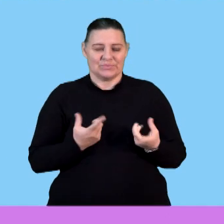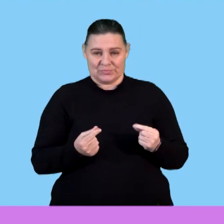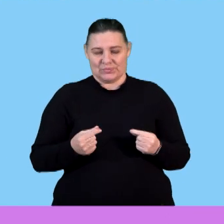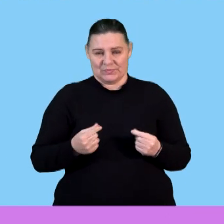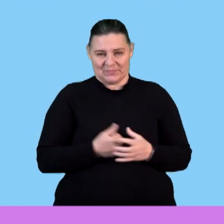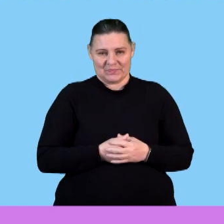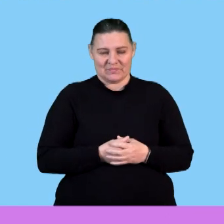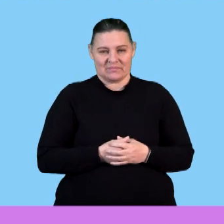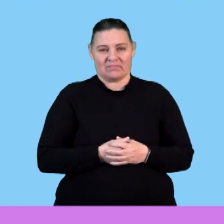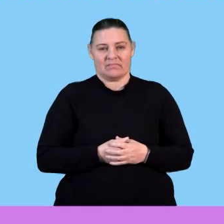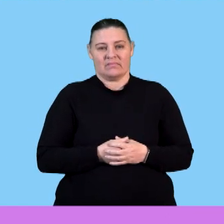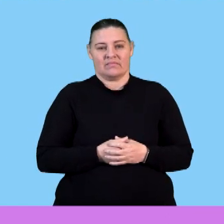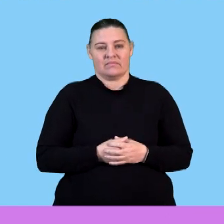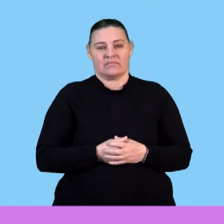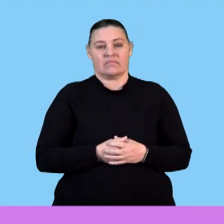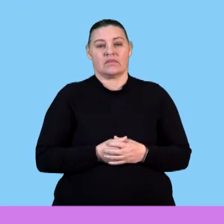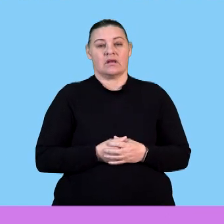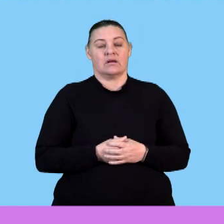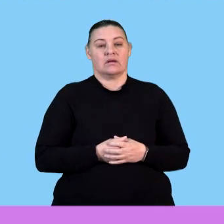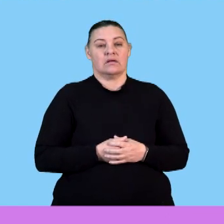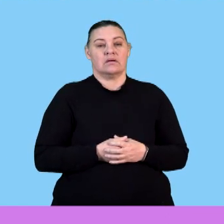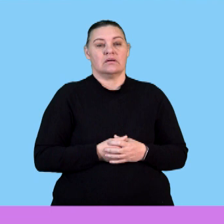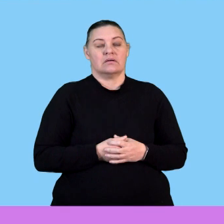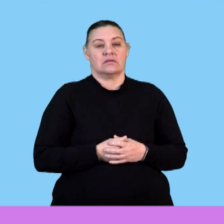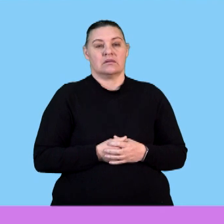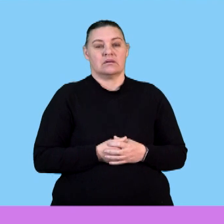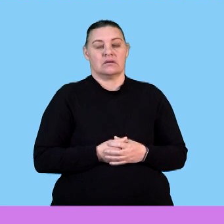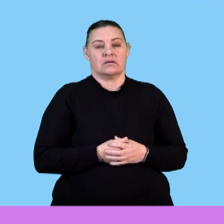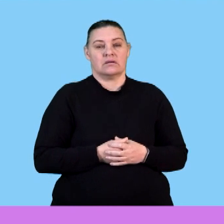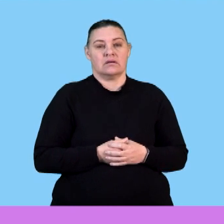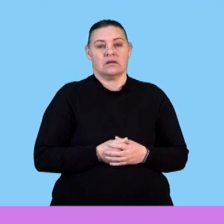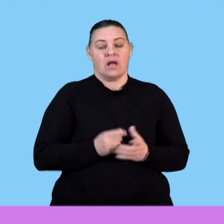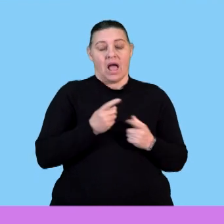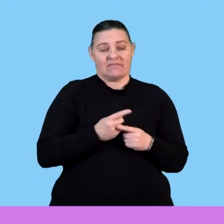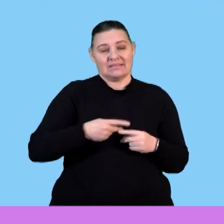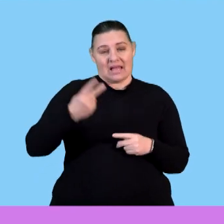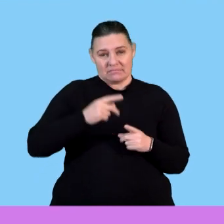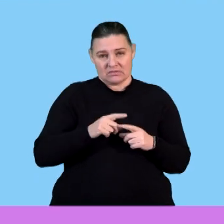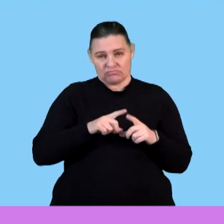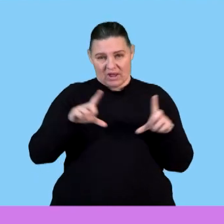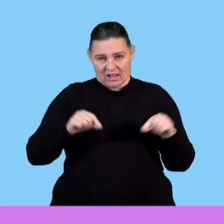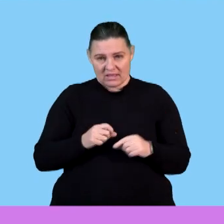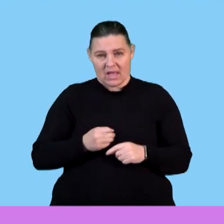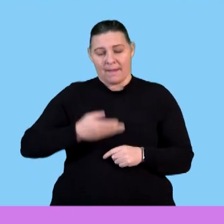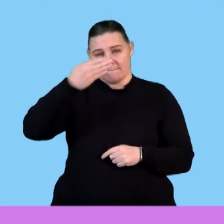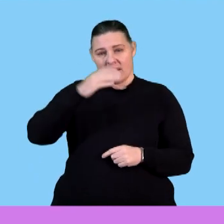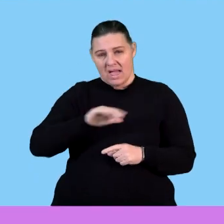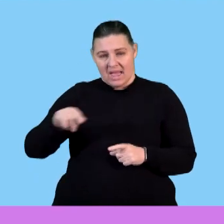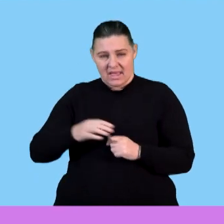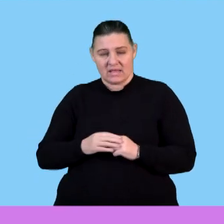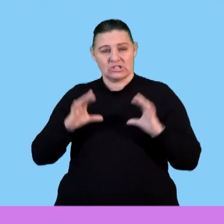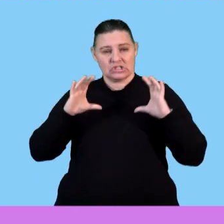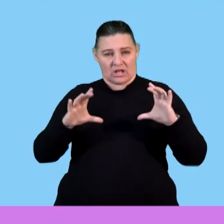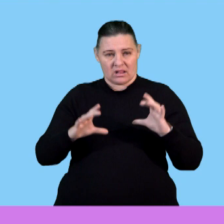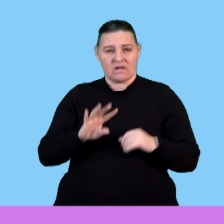The triangle is 6 tiles long and 3 tiles high. The circle has a diameter of 4 tiles. The rectangle